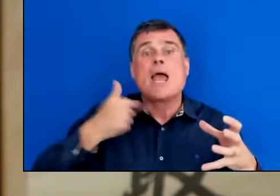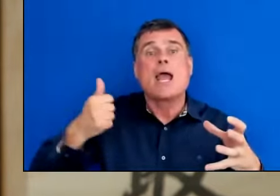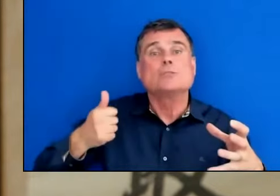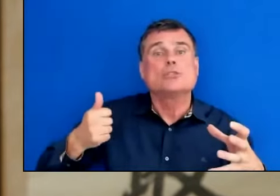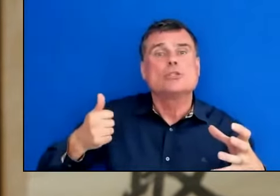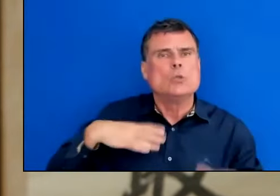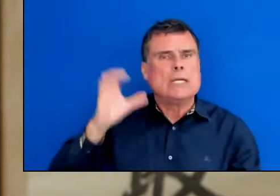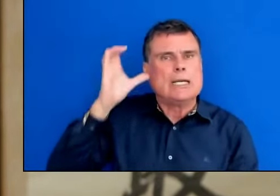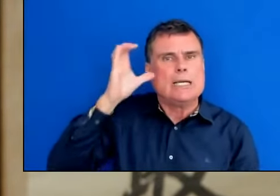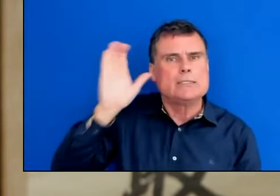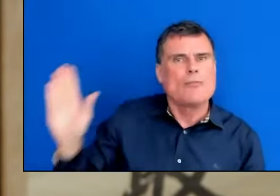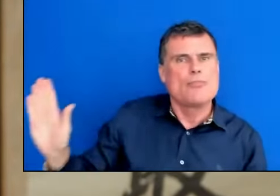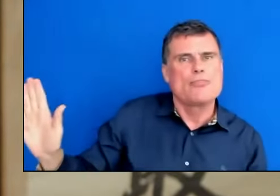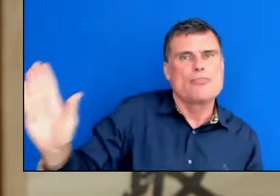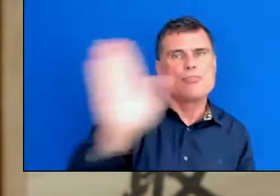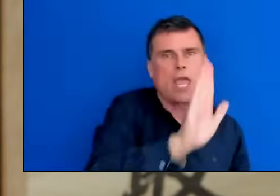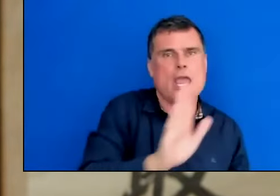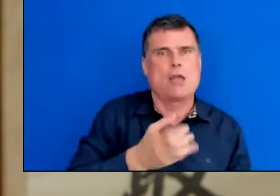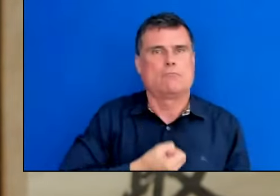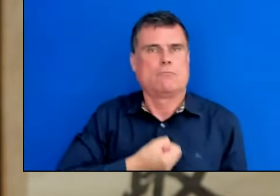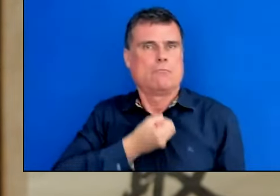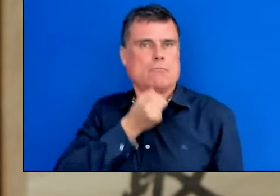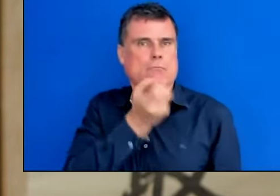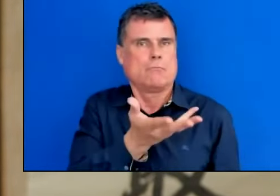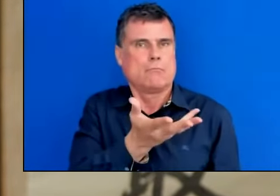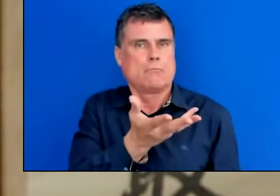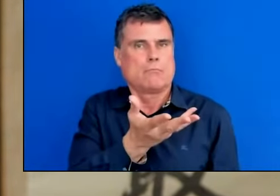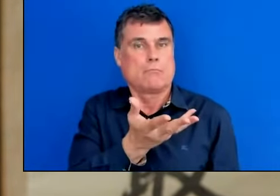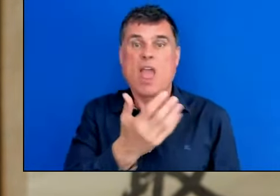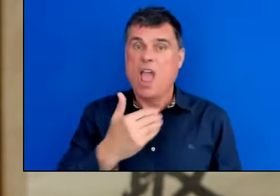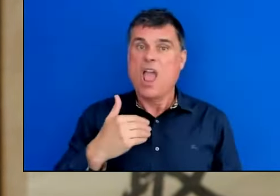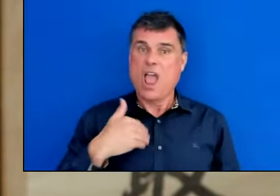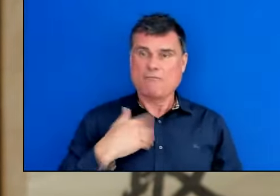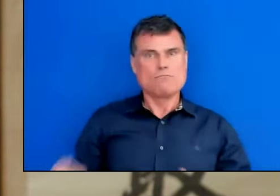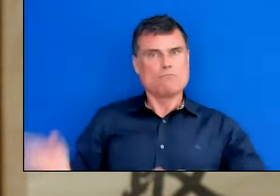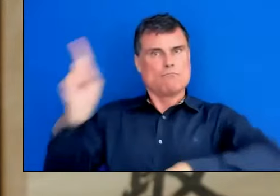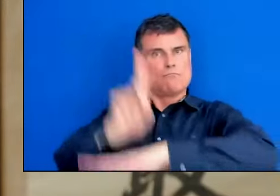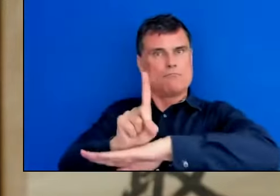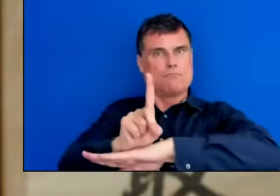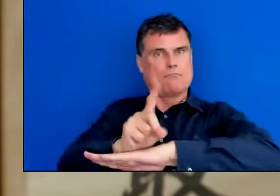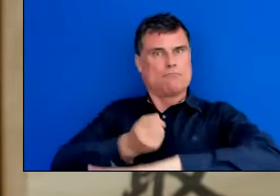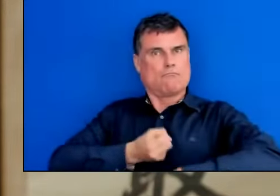elders and voices in the community who have no platform to be heard.